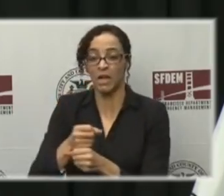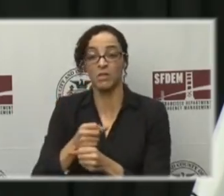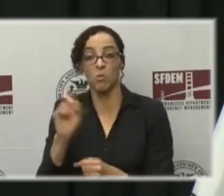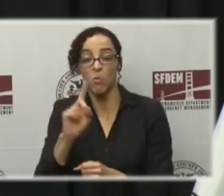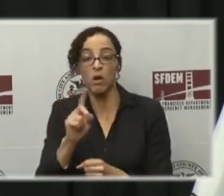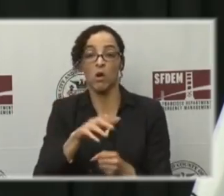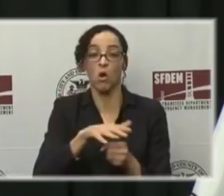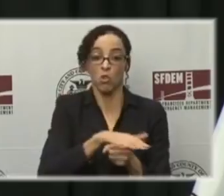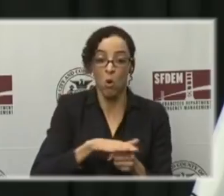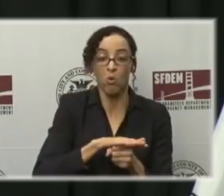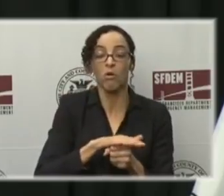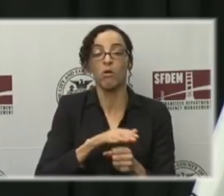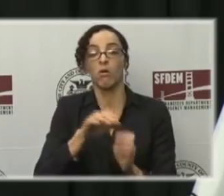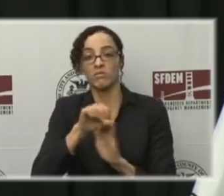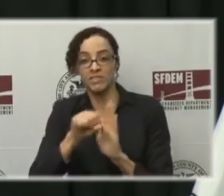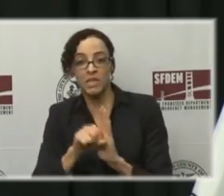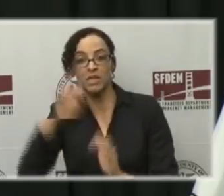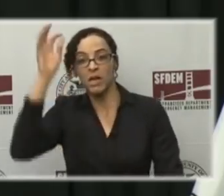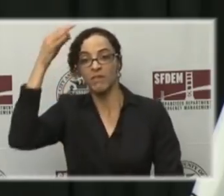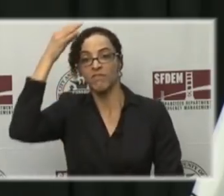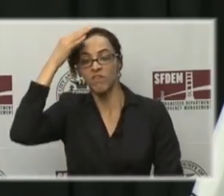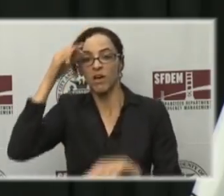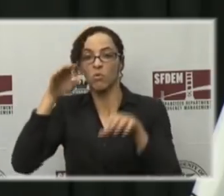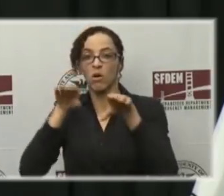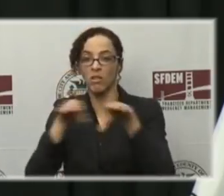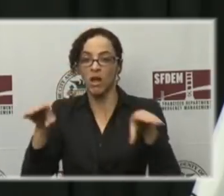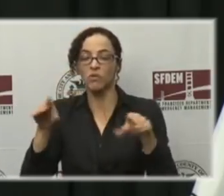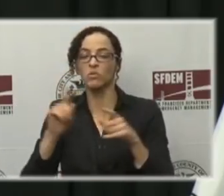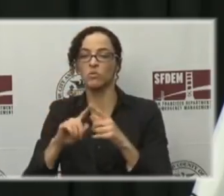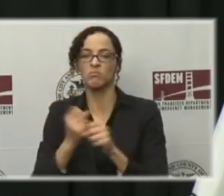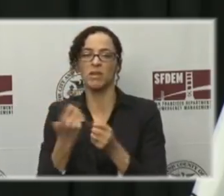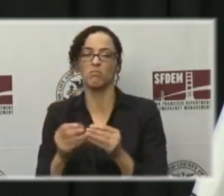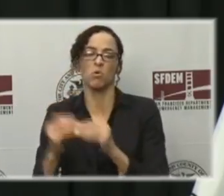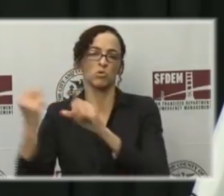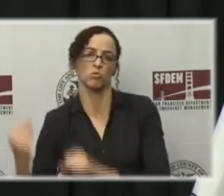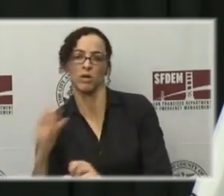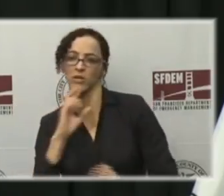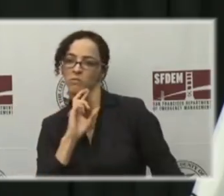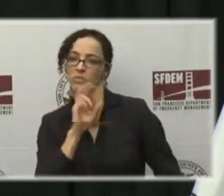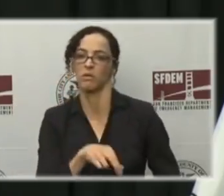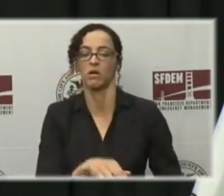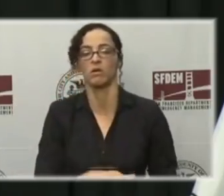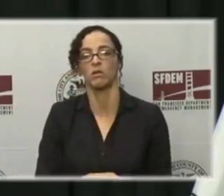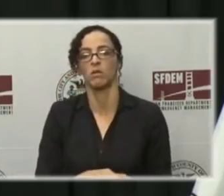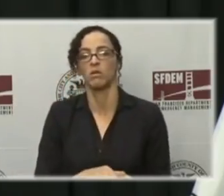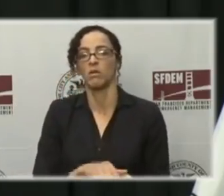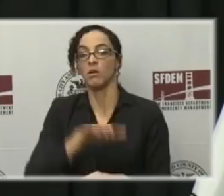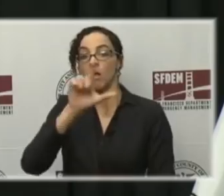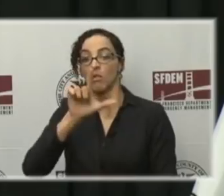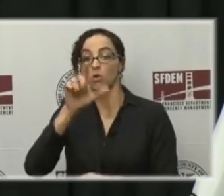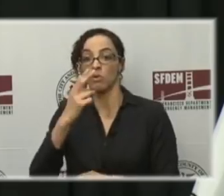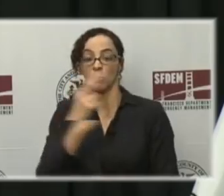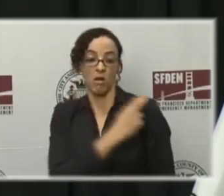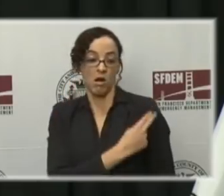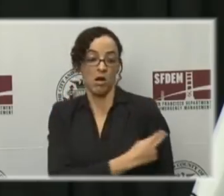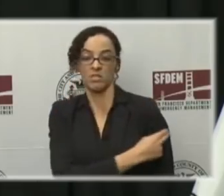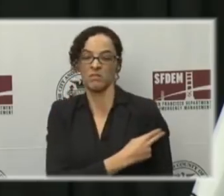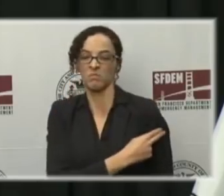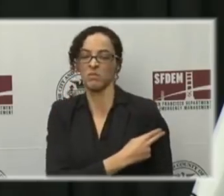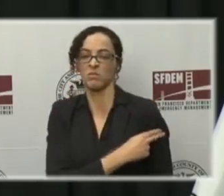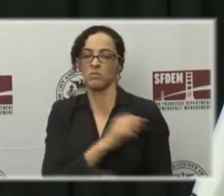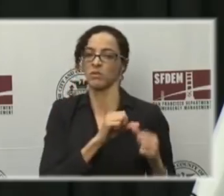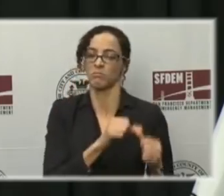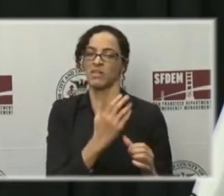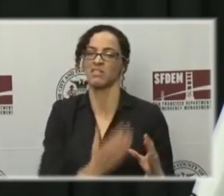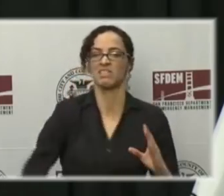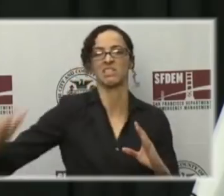to strengthen our response. Laguna Honda has been and remains a top priority in the city's